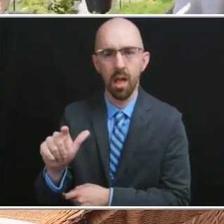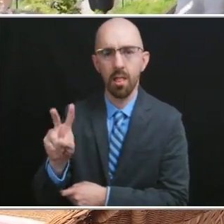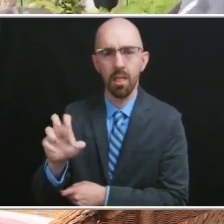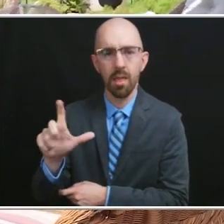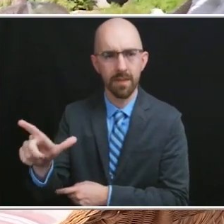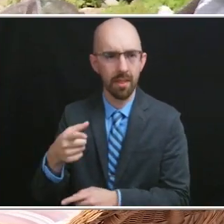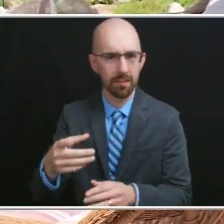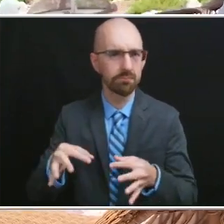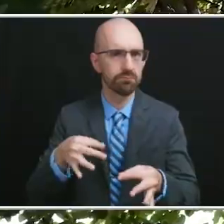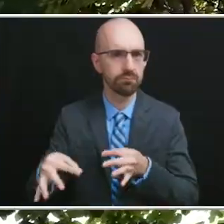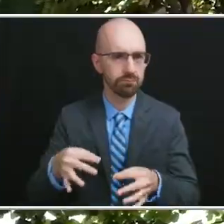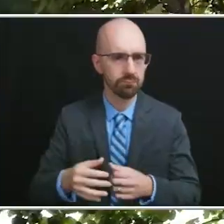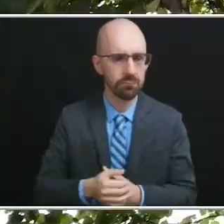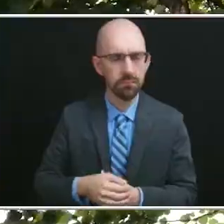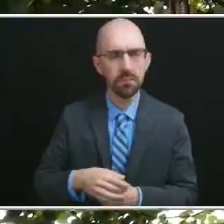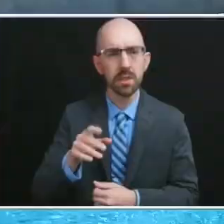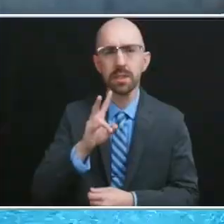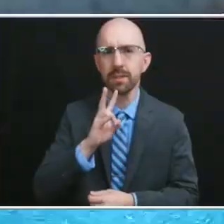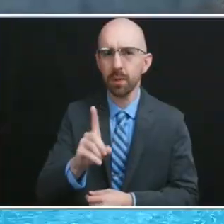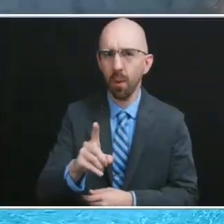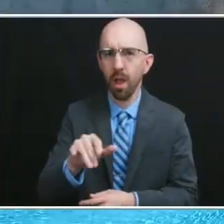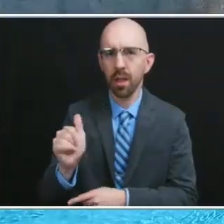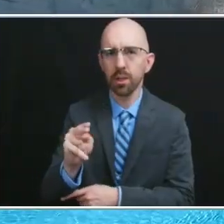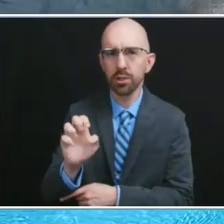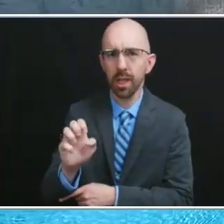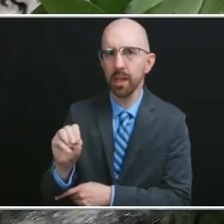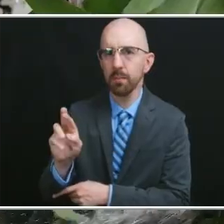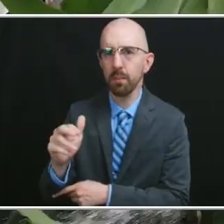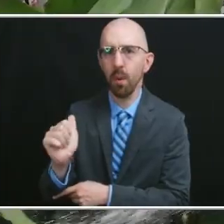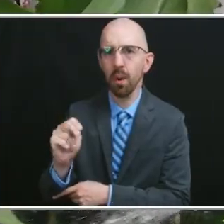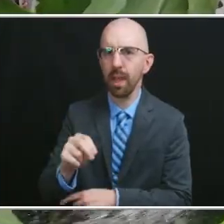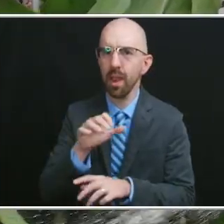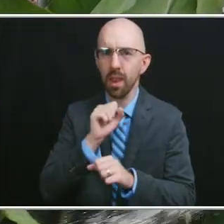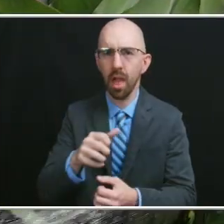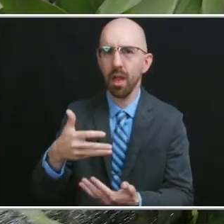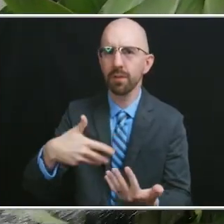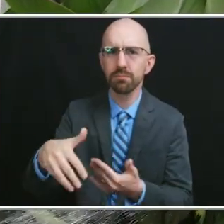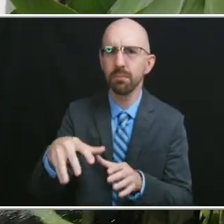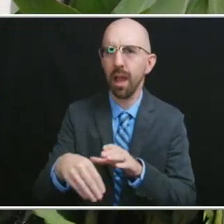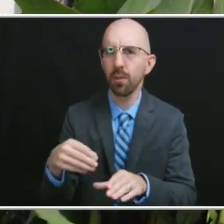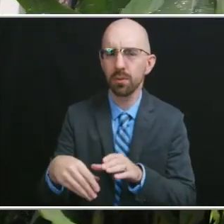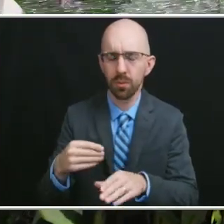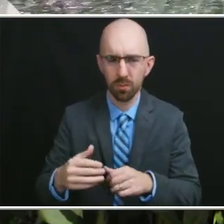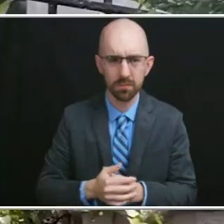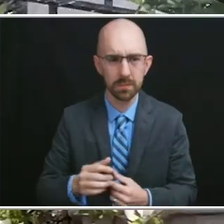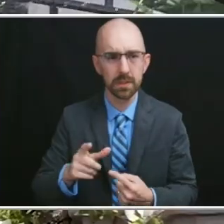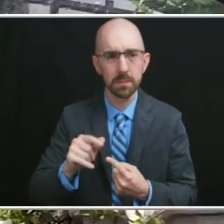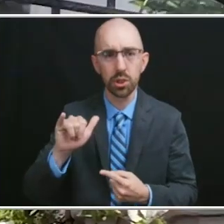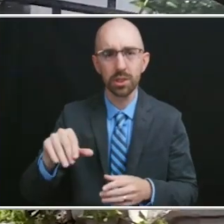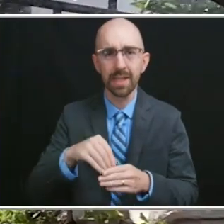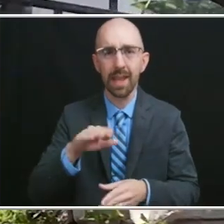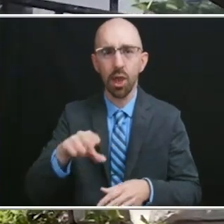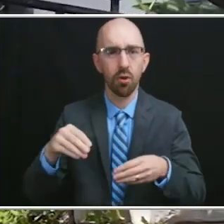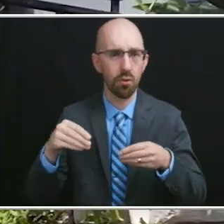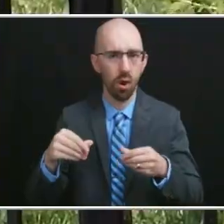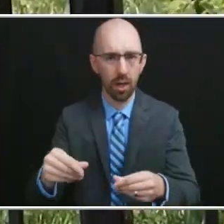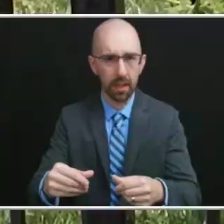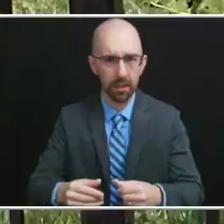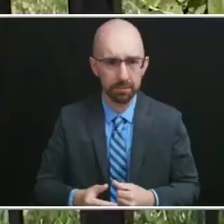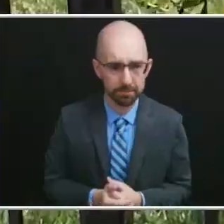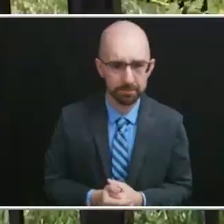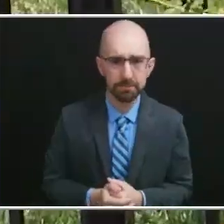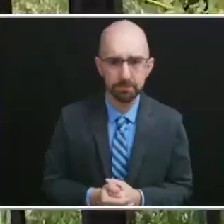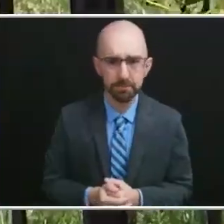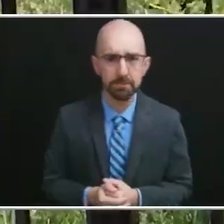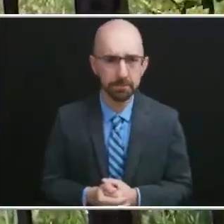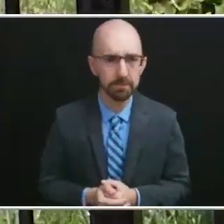71-year-old Jane Morgan loves spending time outdoors, especially in her garden. I love flowers.